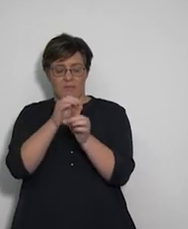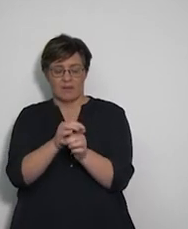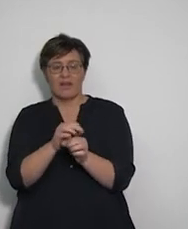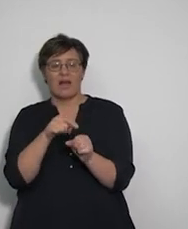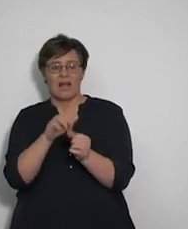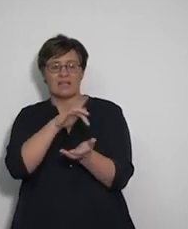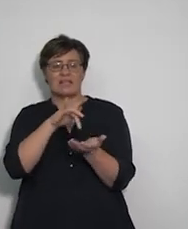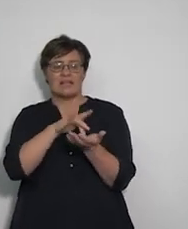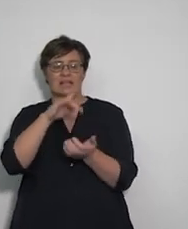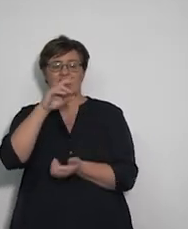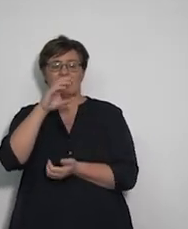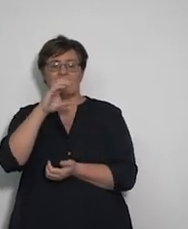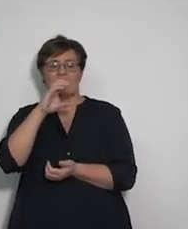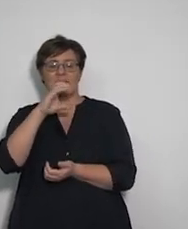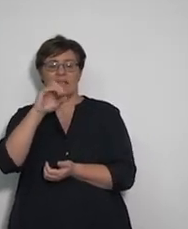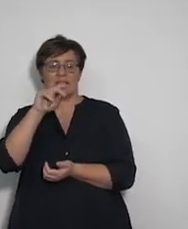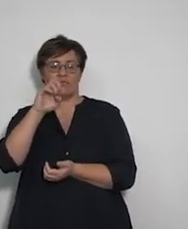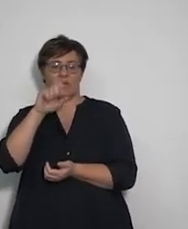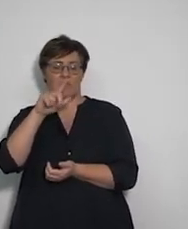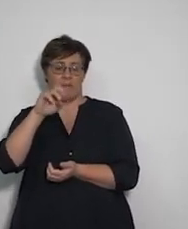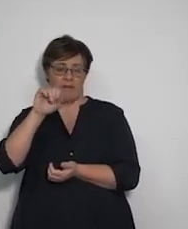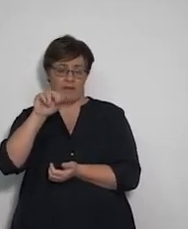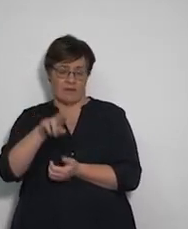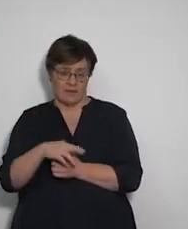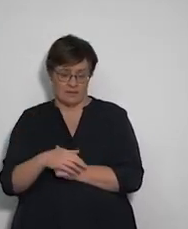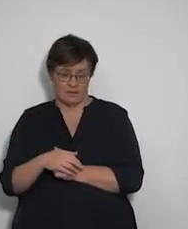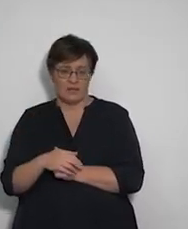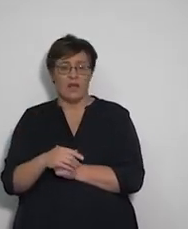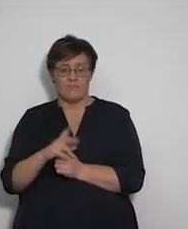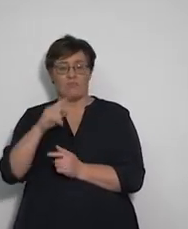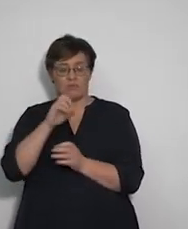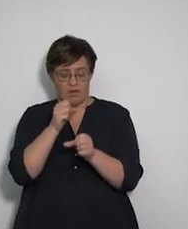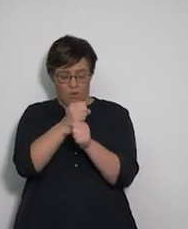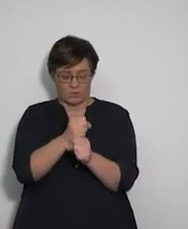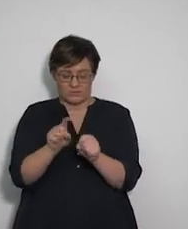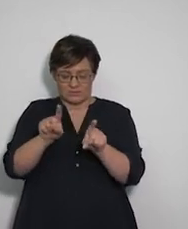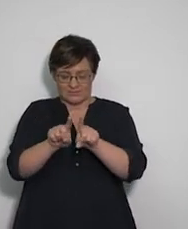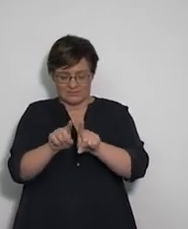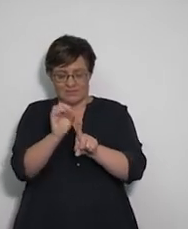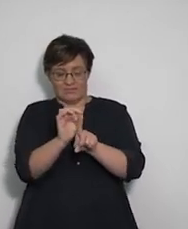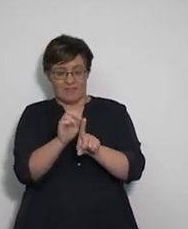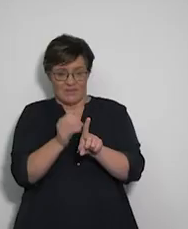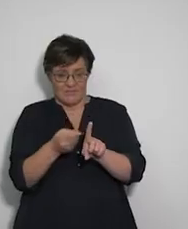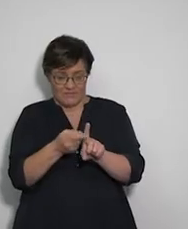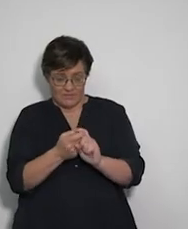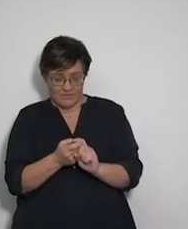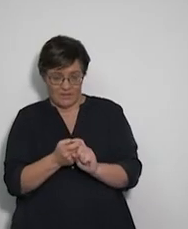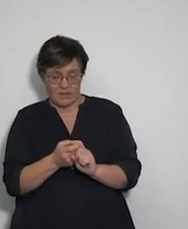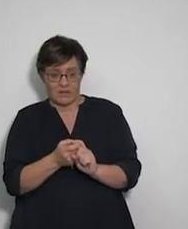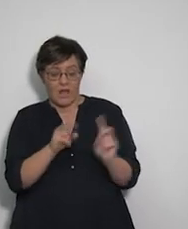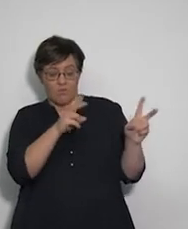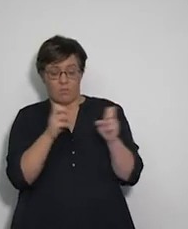by what we refer to as the centromere. So structure A is pointing to that protein that holds the chromatids together.